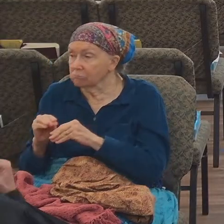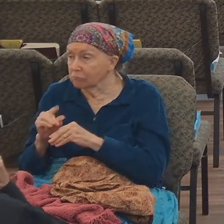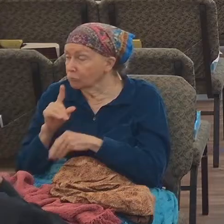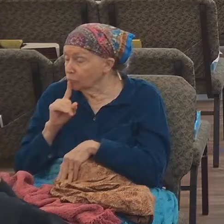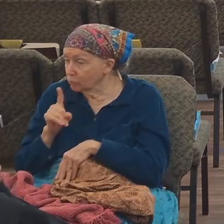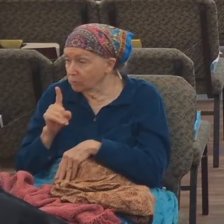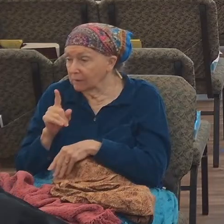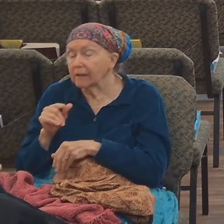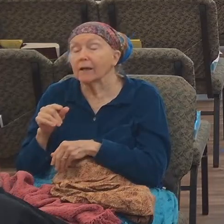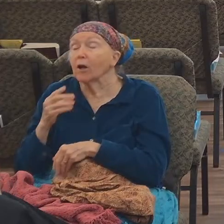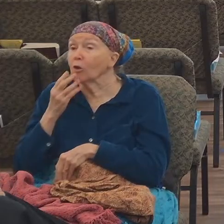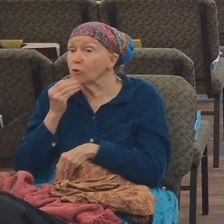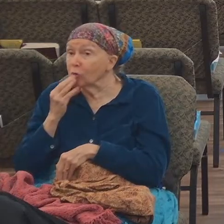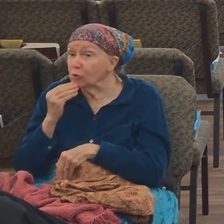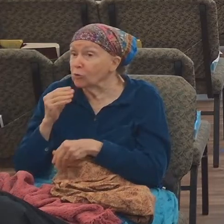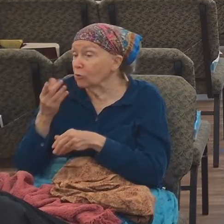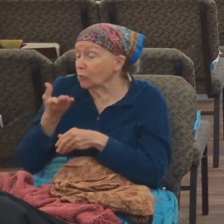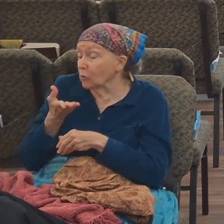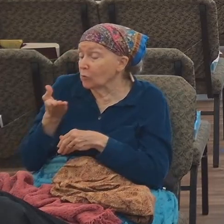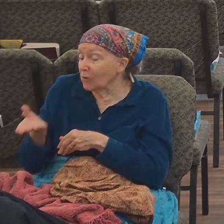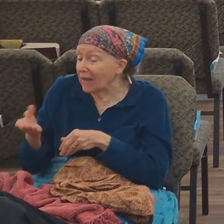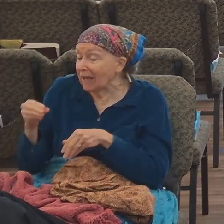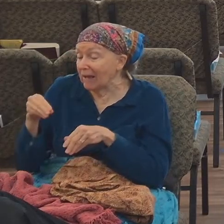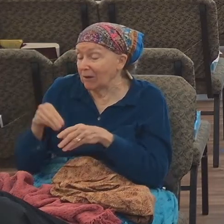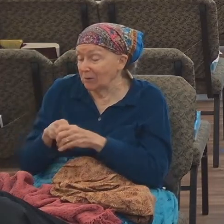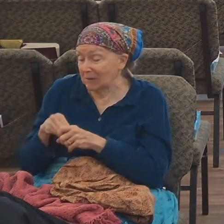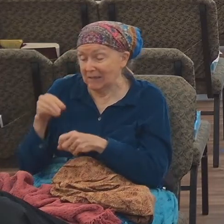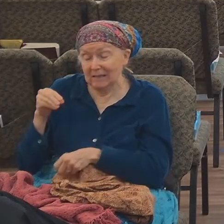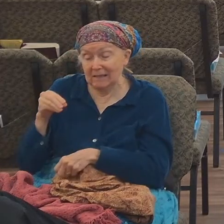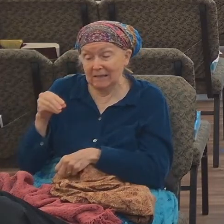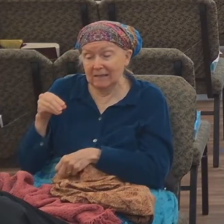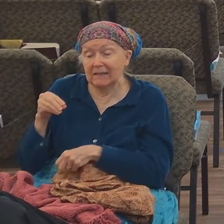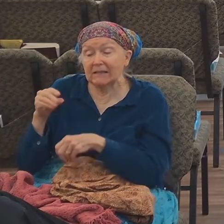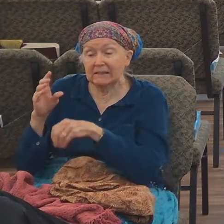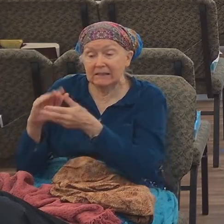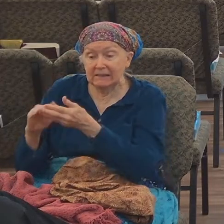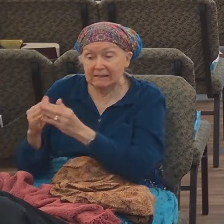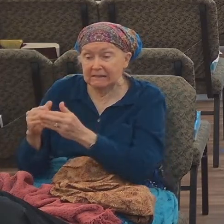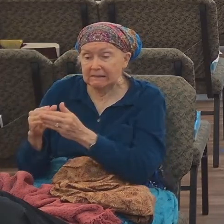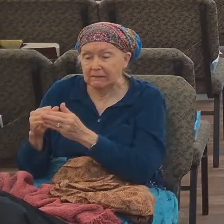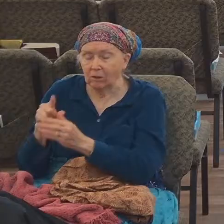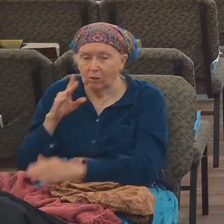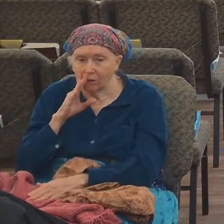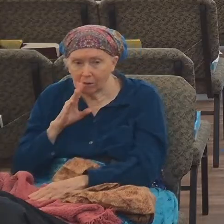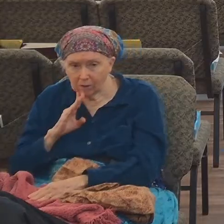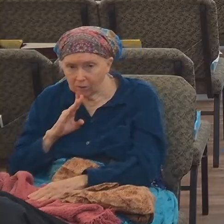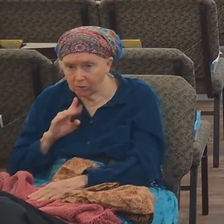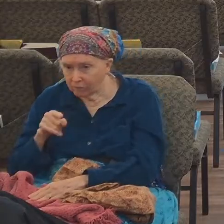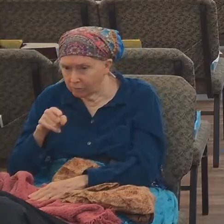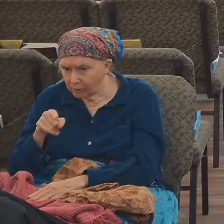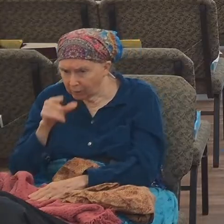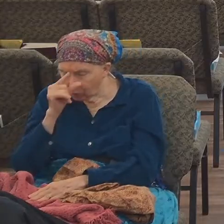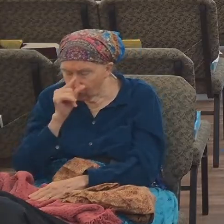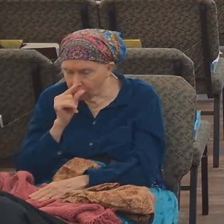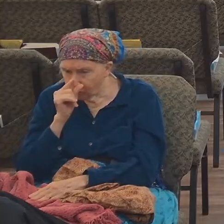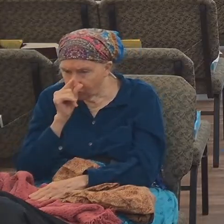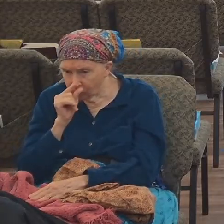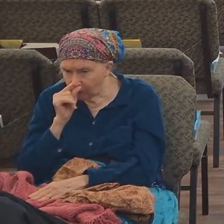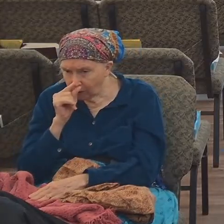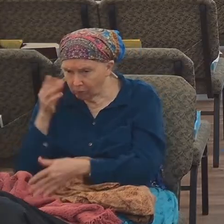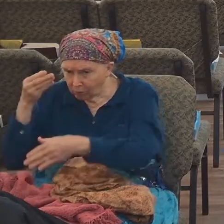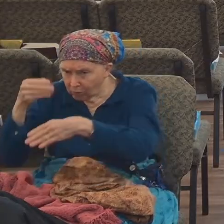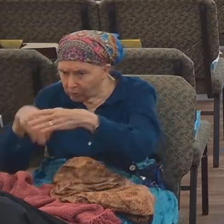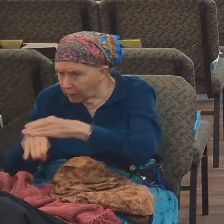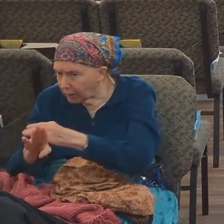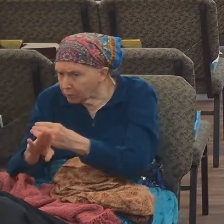The Jews in Thessalonica who were envious of those Gentiles who were entering into whatever